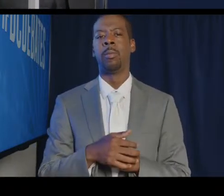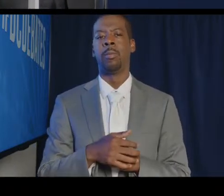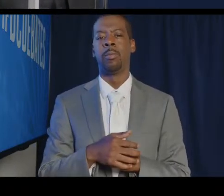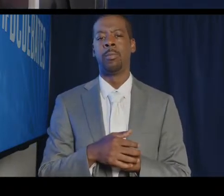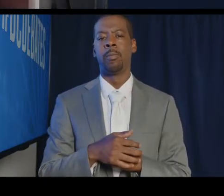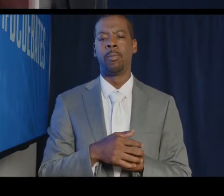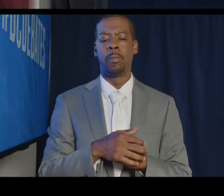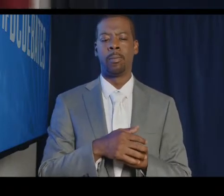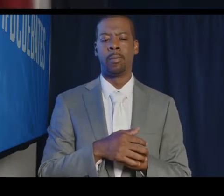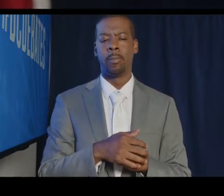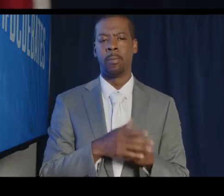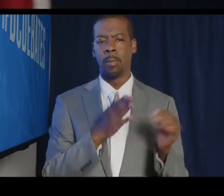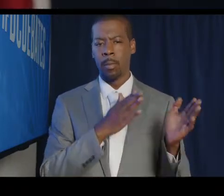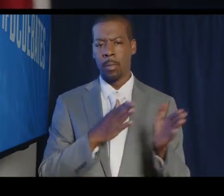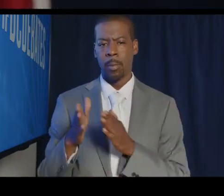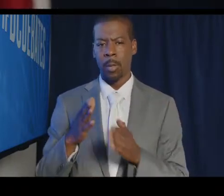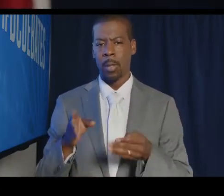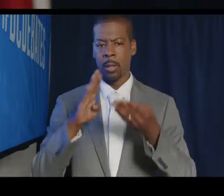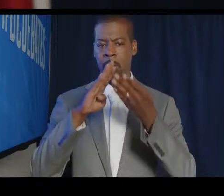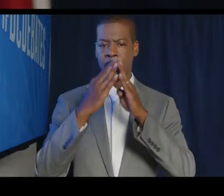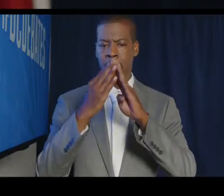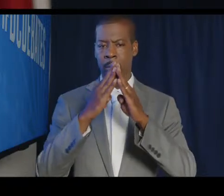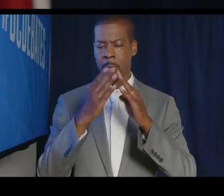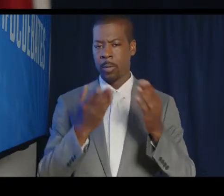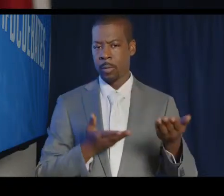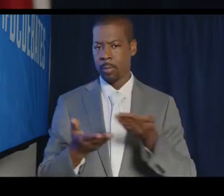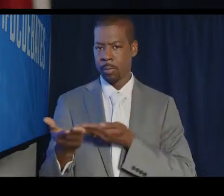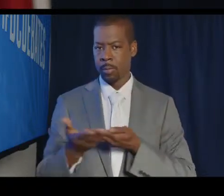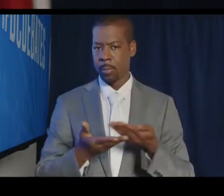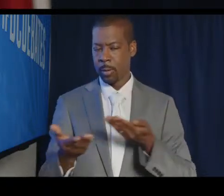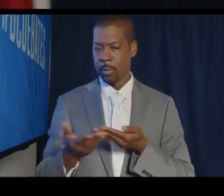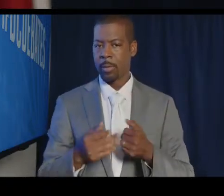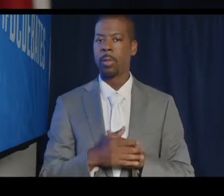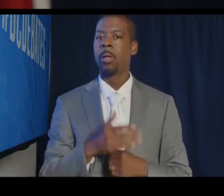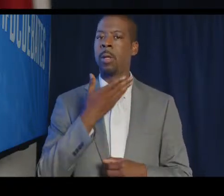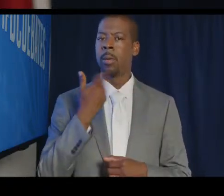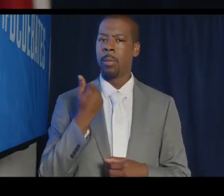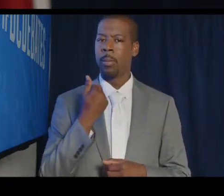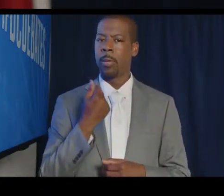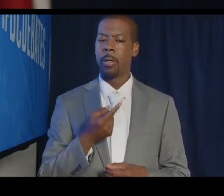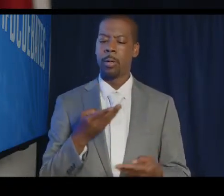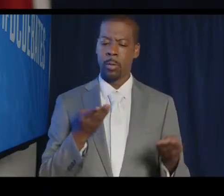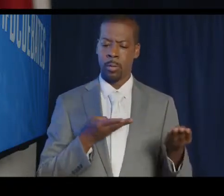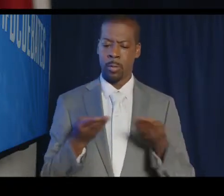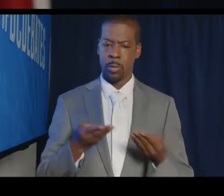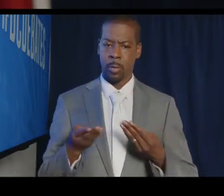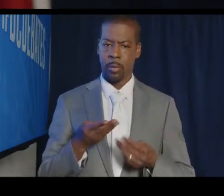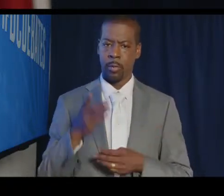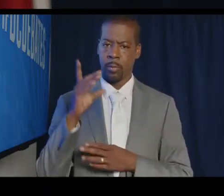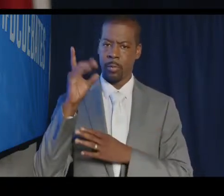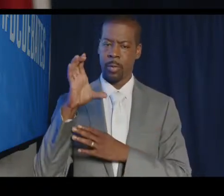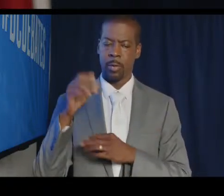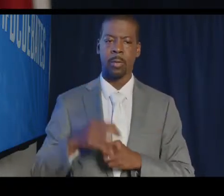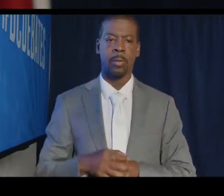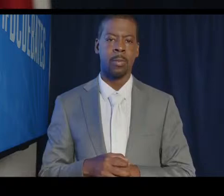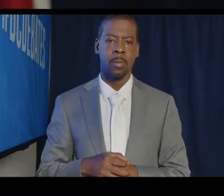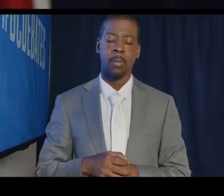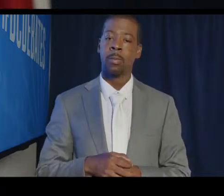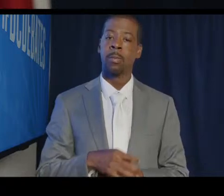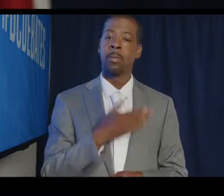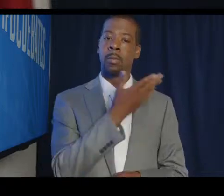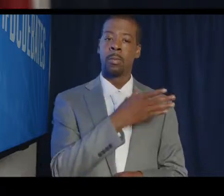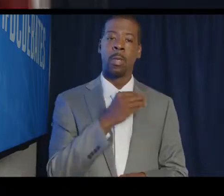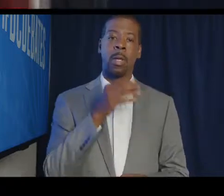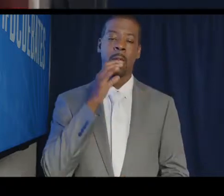blueprint for community engagement with a focus on improving services and support for the city's most vulnerable residents. Robert and his wife Christy,